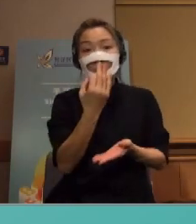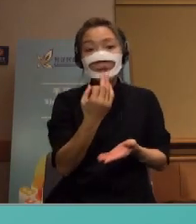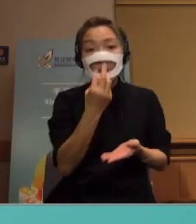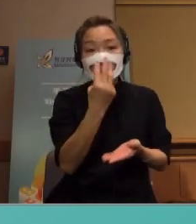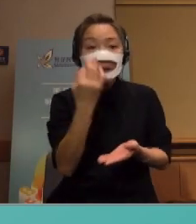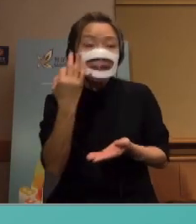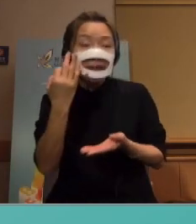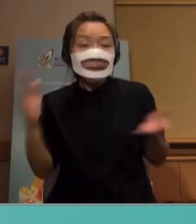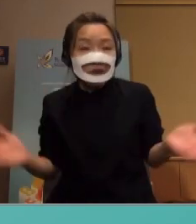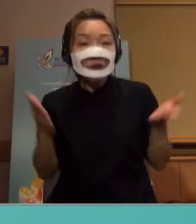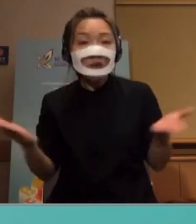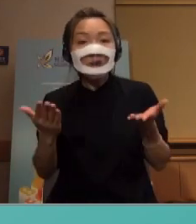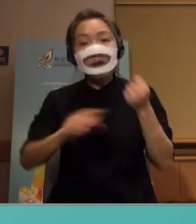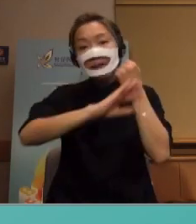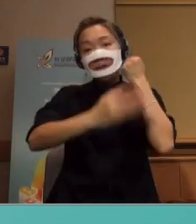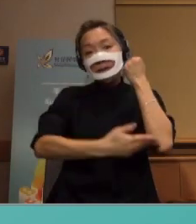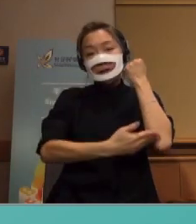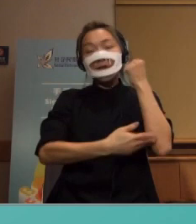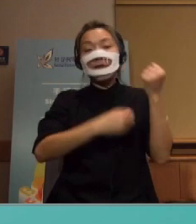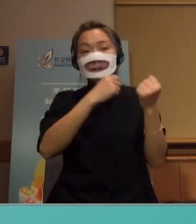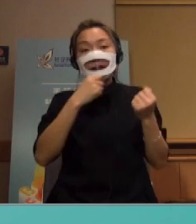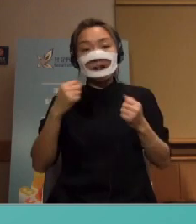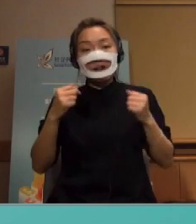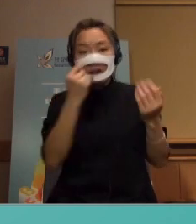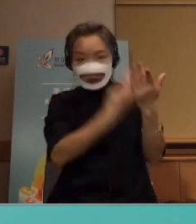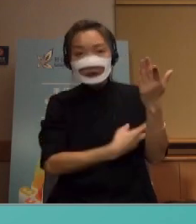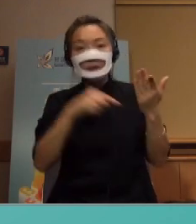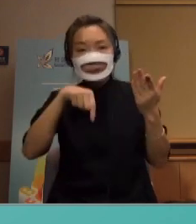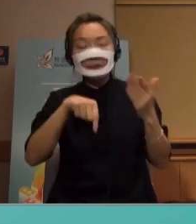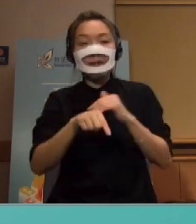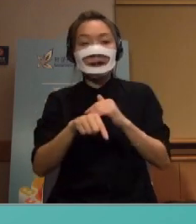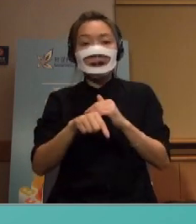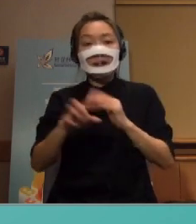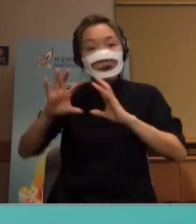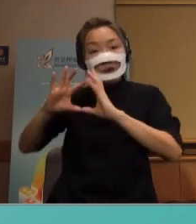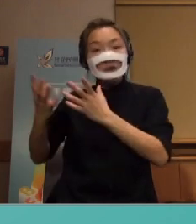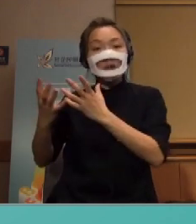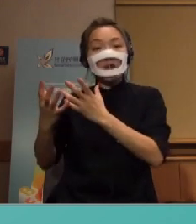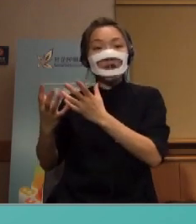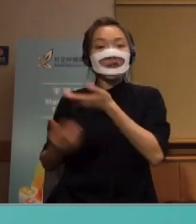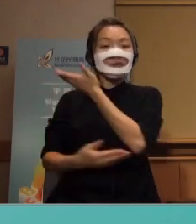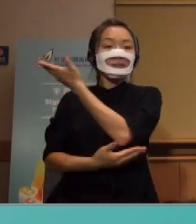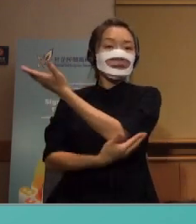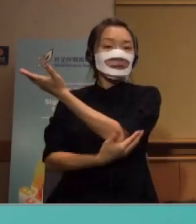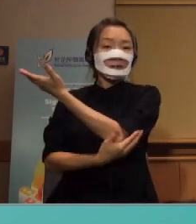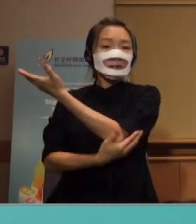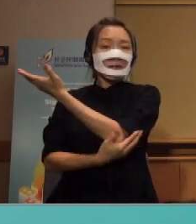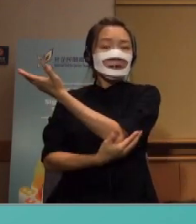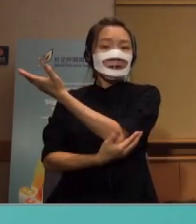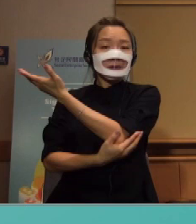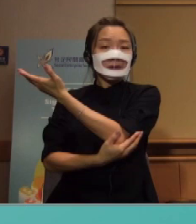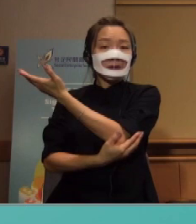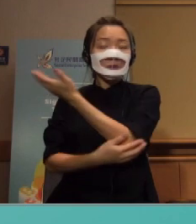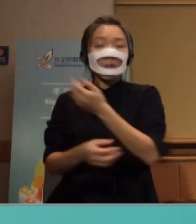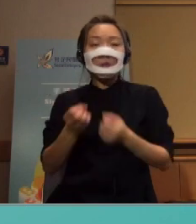Yeah, and this is also our team, and we can see that we have different advisor and honorary